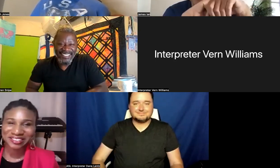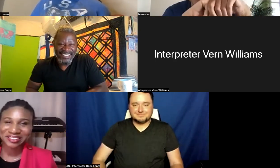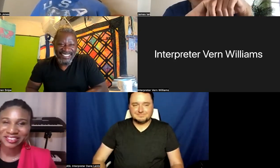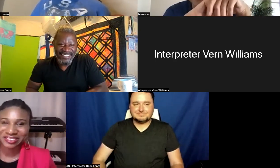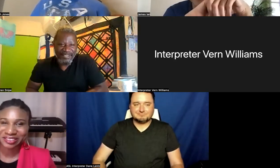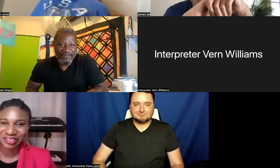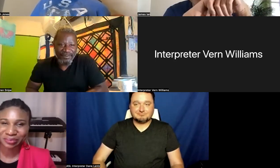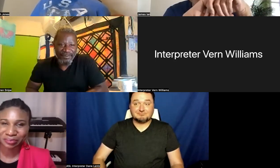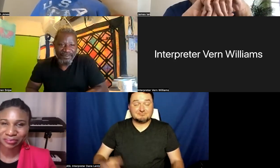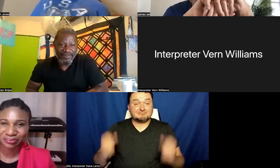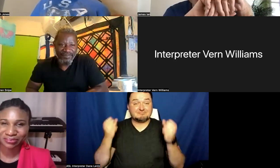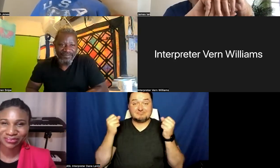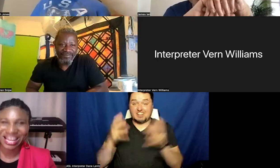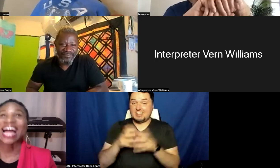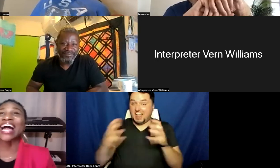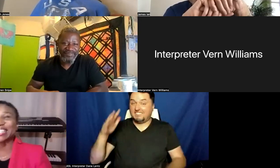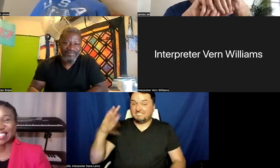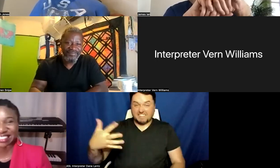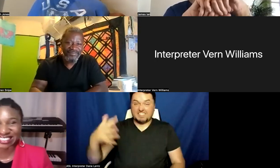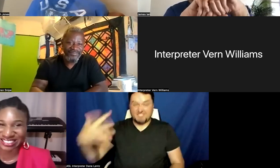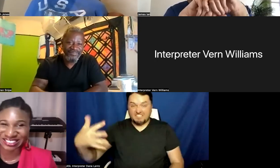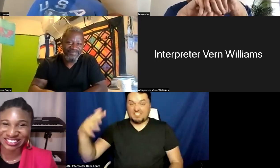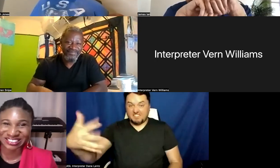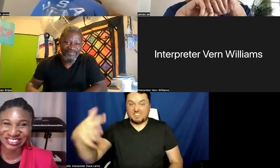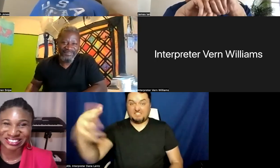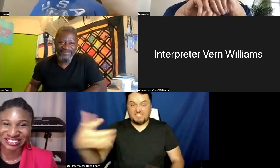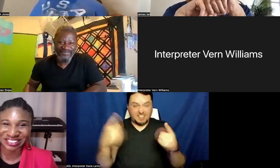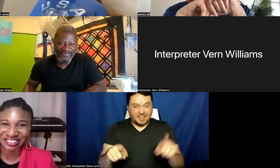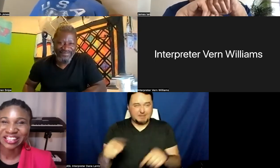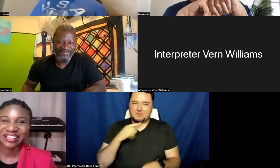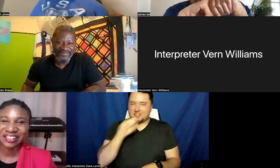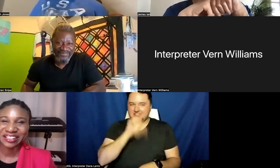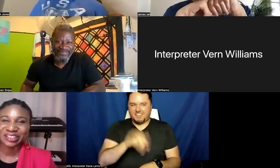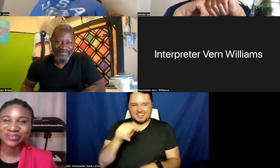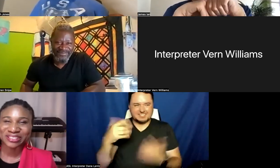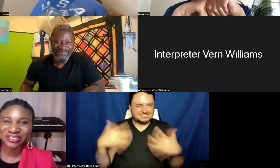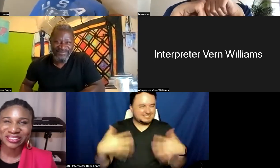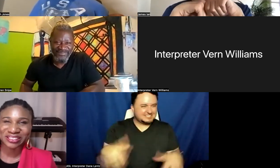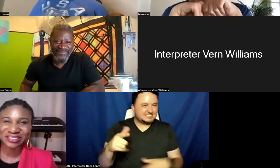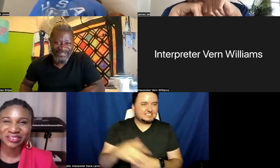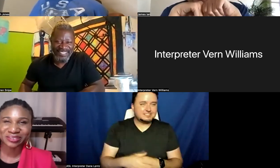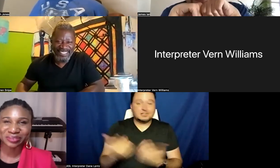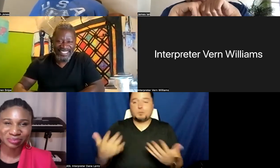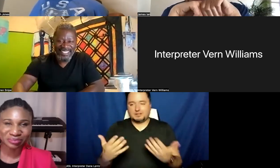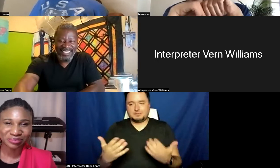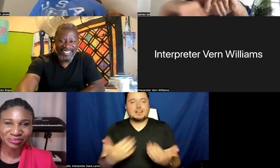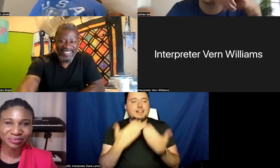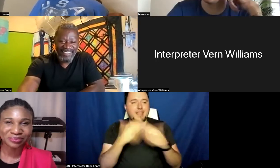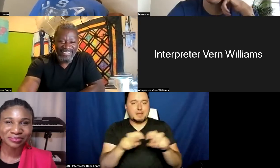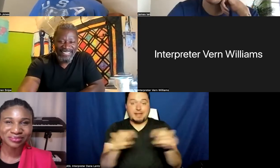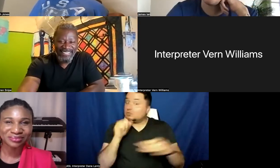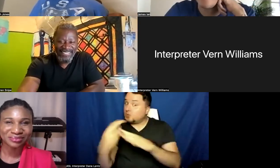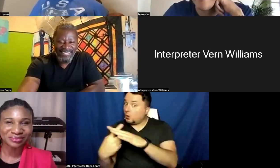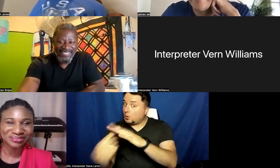A lot of 5th albums happening. I love it. I want to thank our panelists. Don't go away. We have